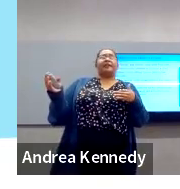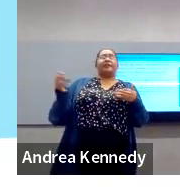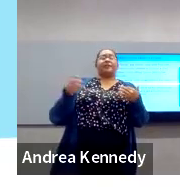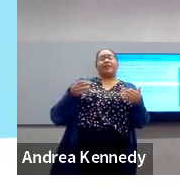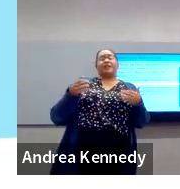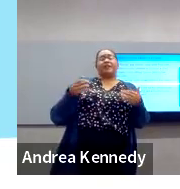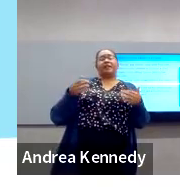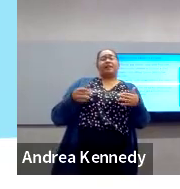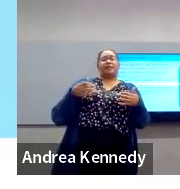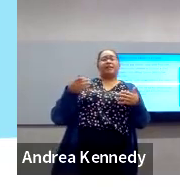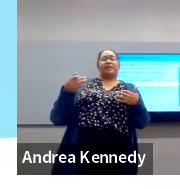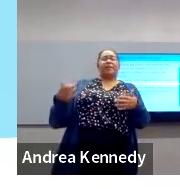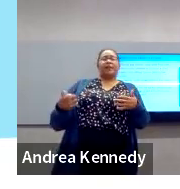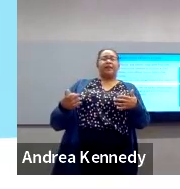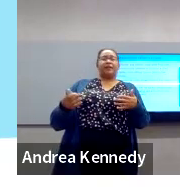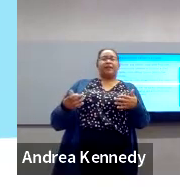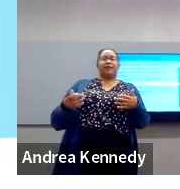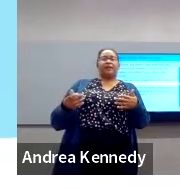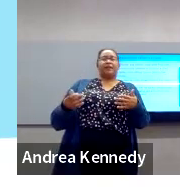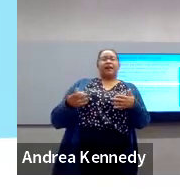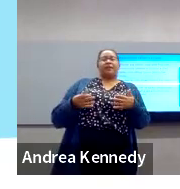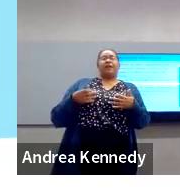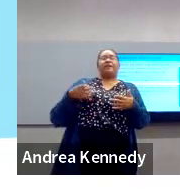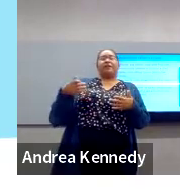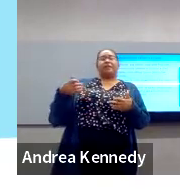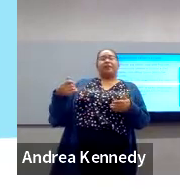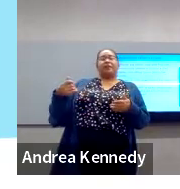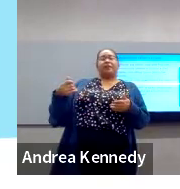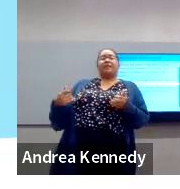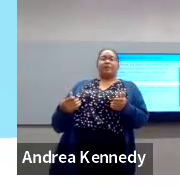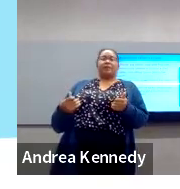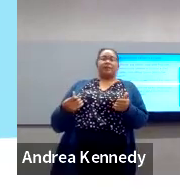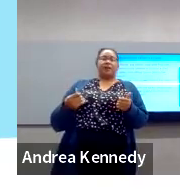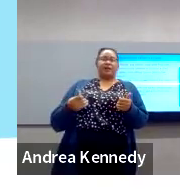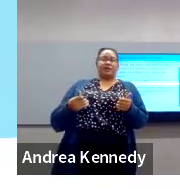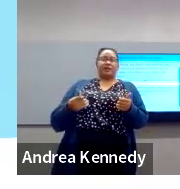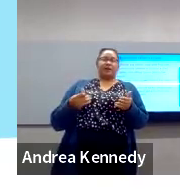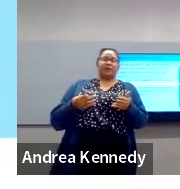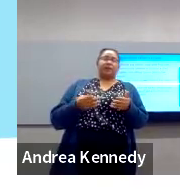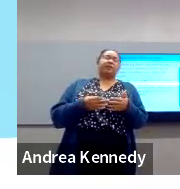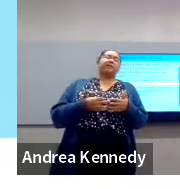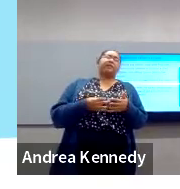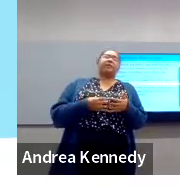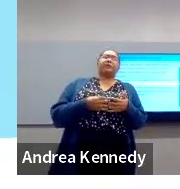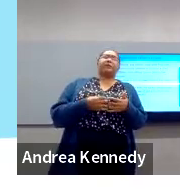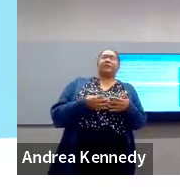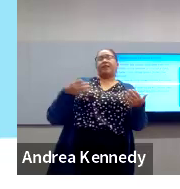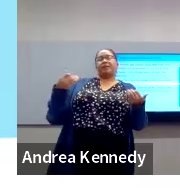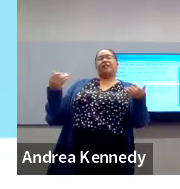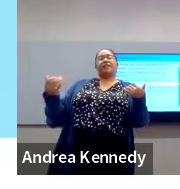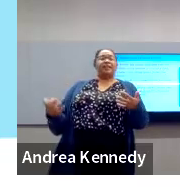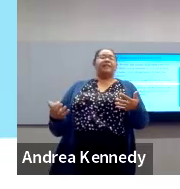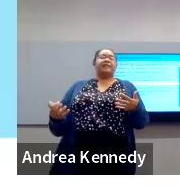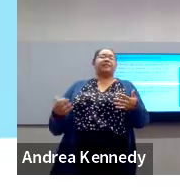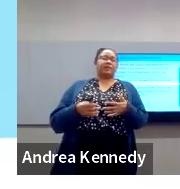then any utilities that are actually sub-metered, they're actually going to be exempt from this process. So for most